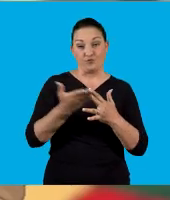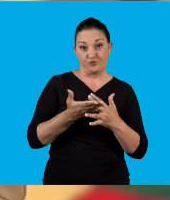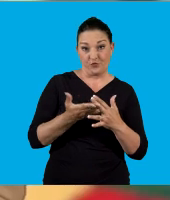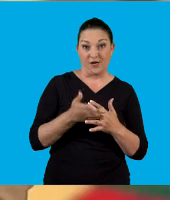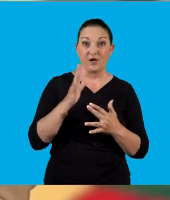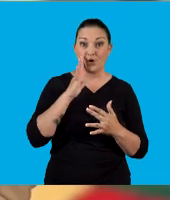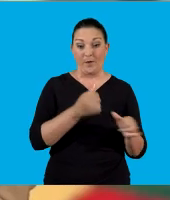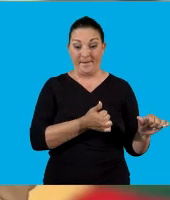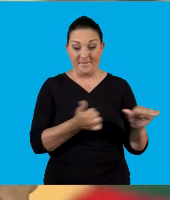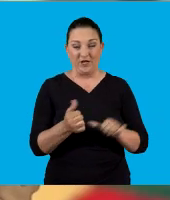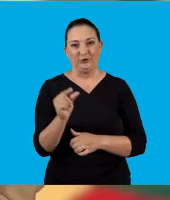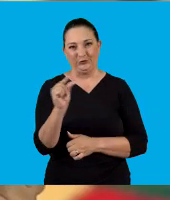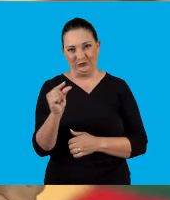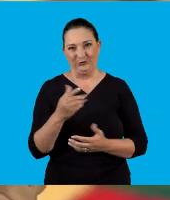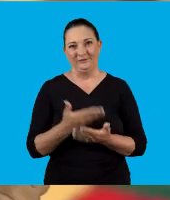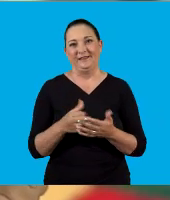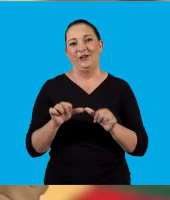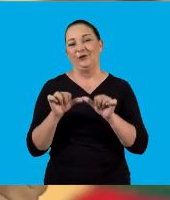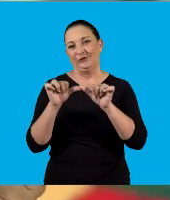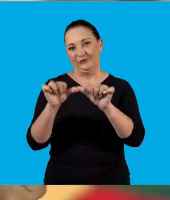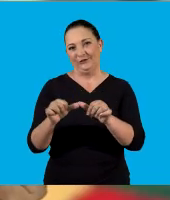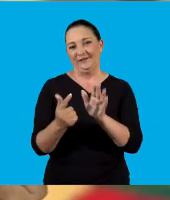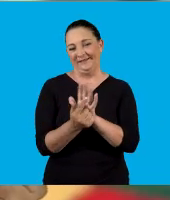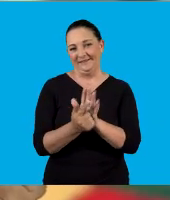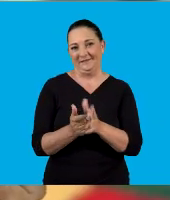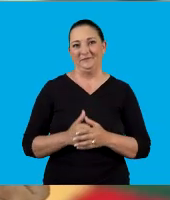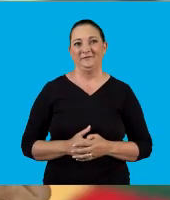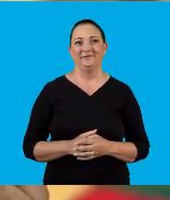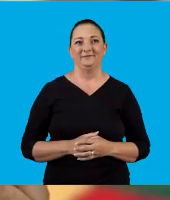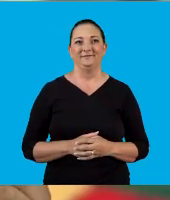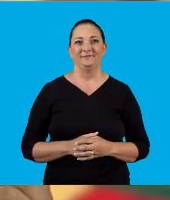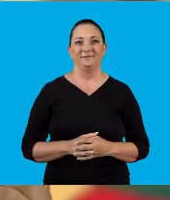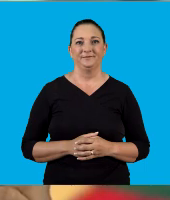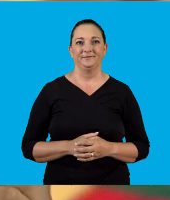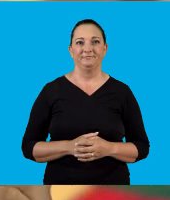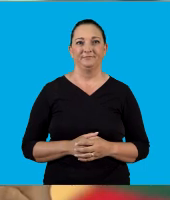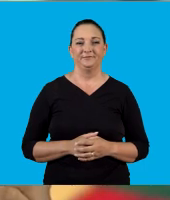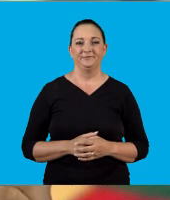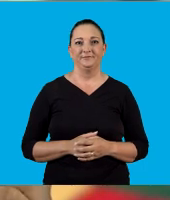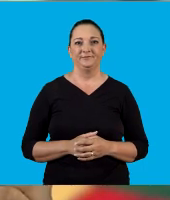a quick break and we will be back soon to continue with the lesson.